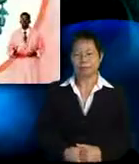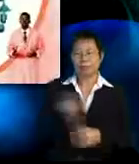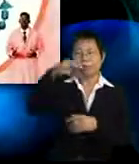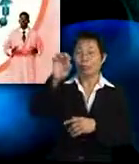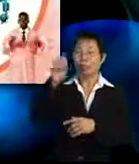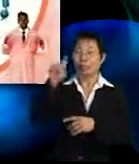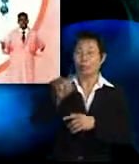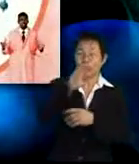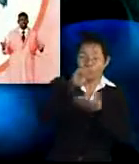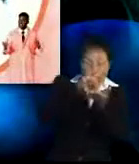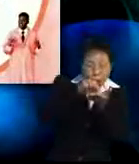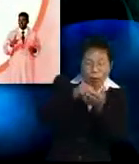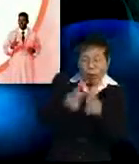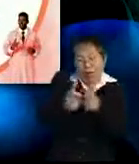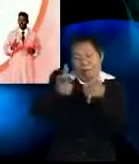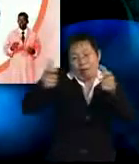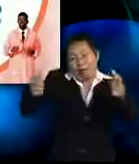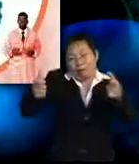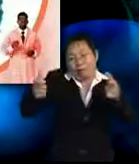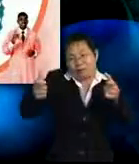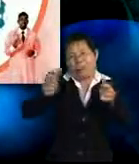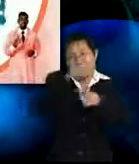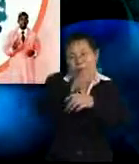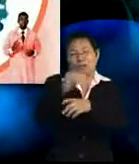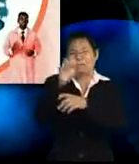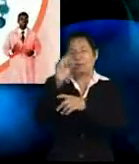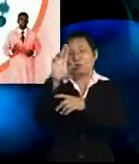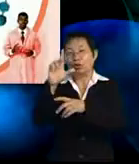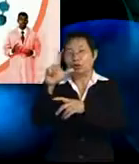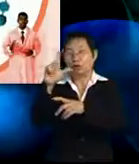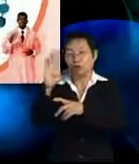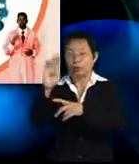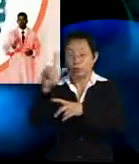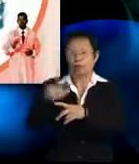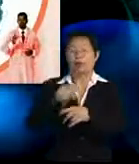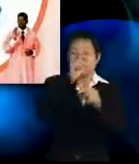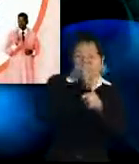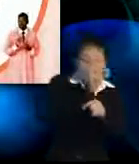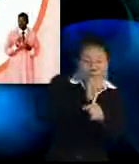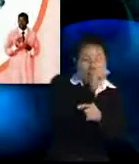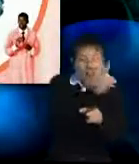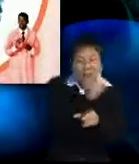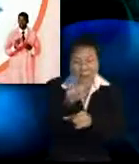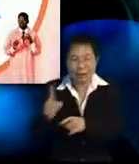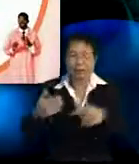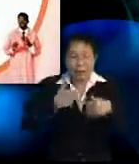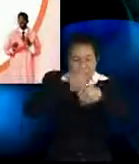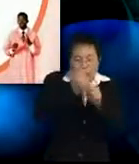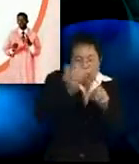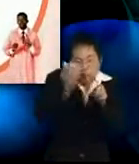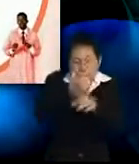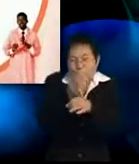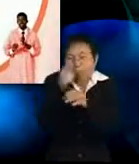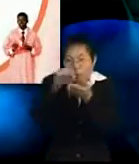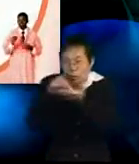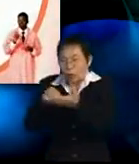Protein molecules are large and insoluble. Each protein molecule is made up of small molecules called